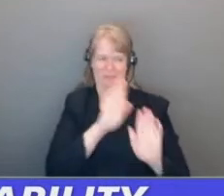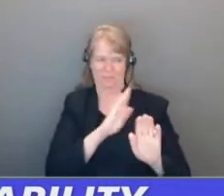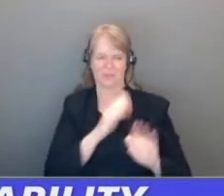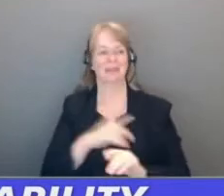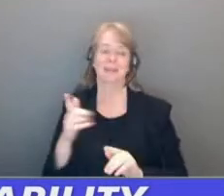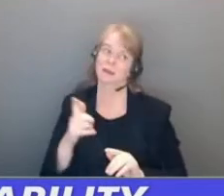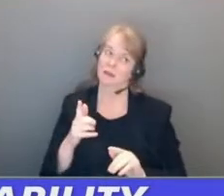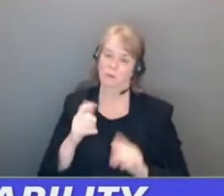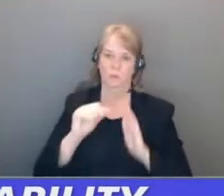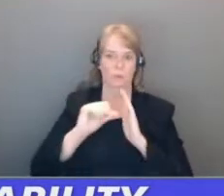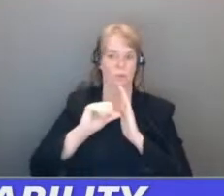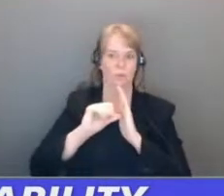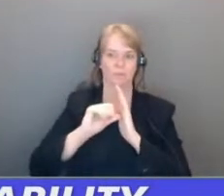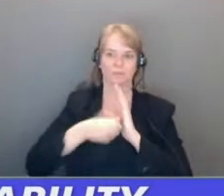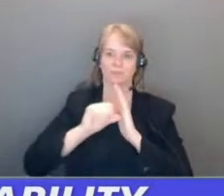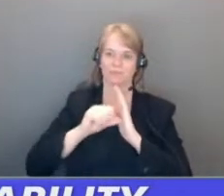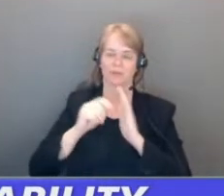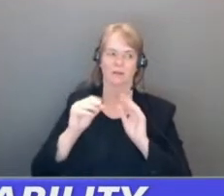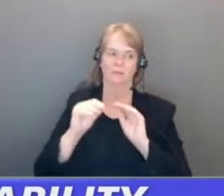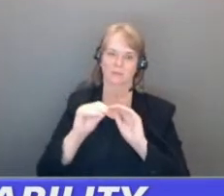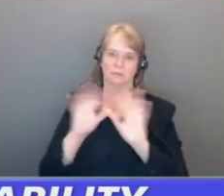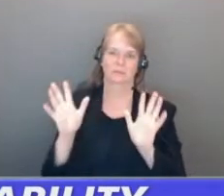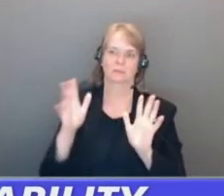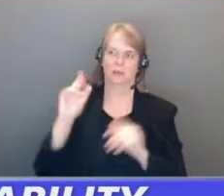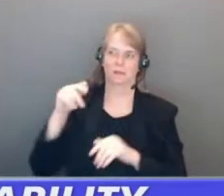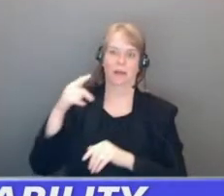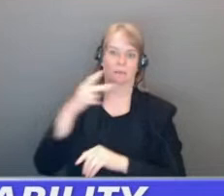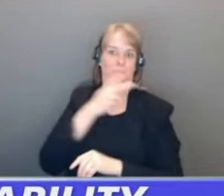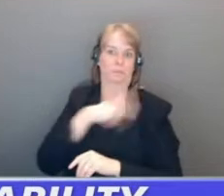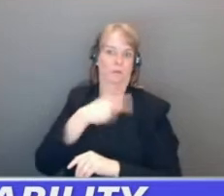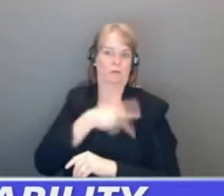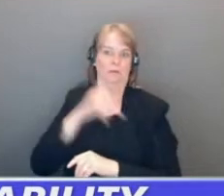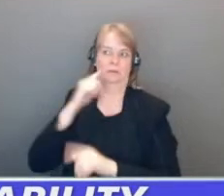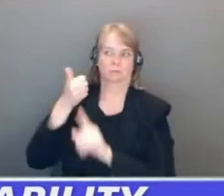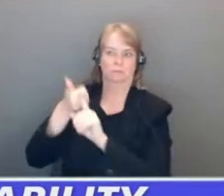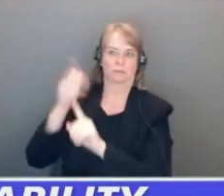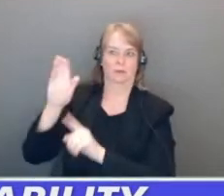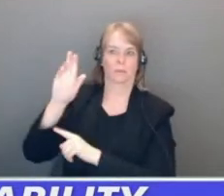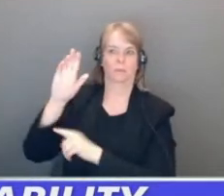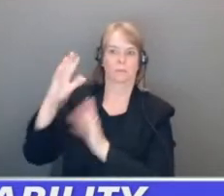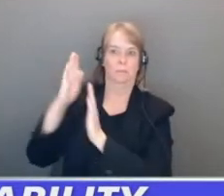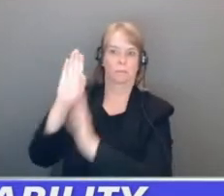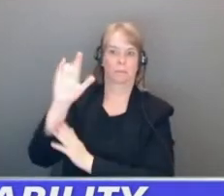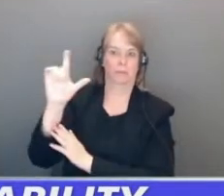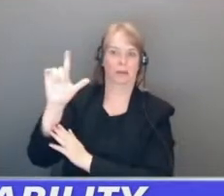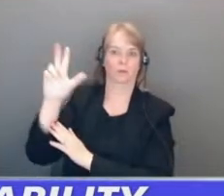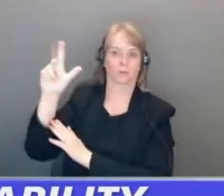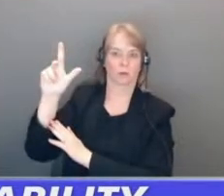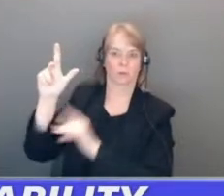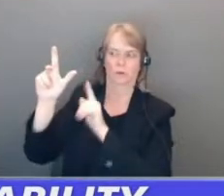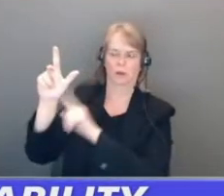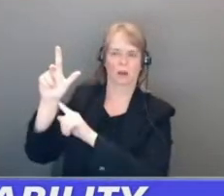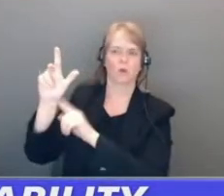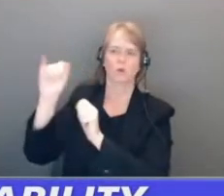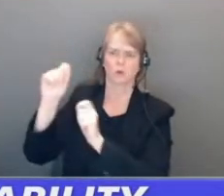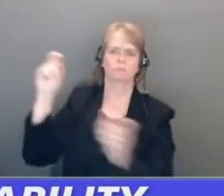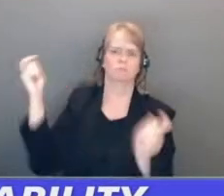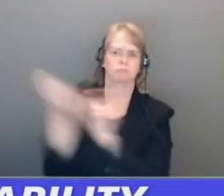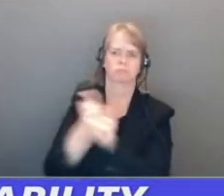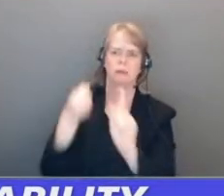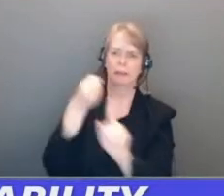overstate how much the province's Bill 23 could change, both here at City Hall and across the